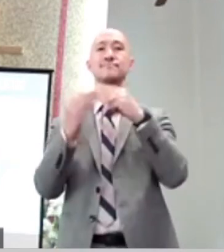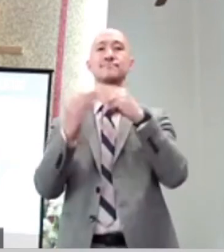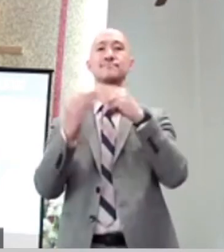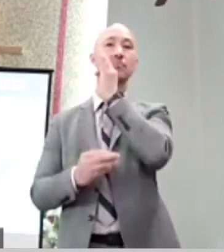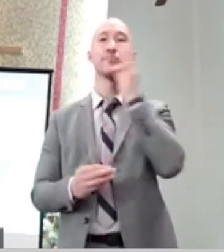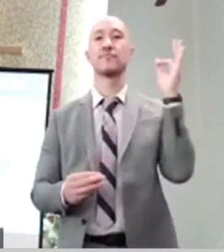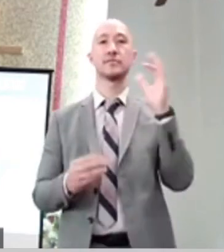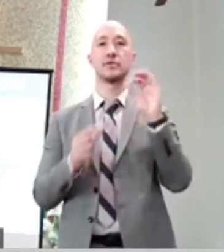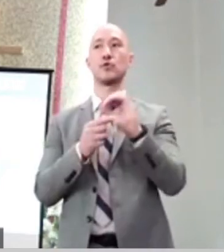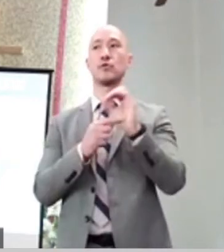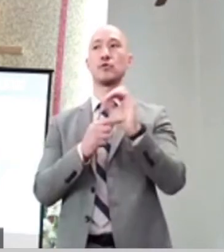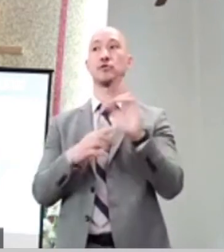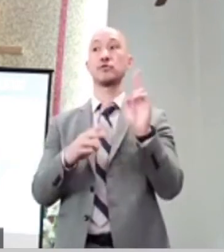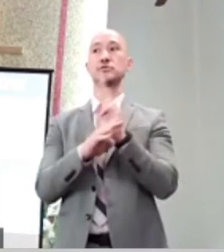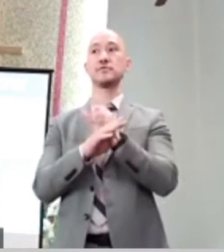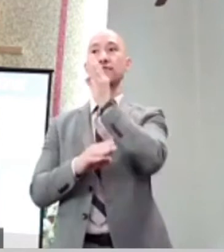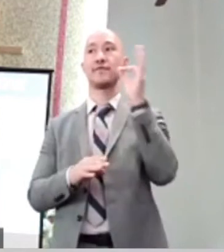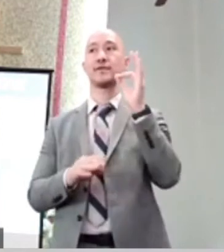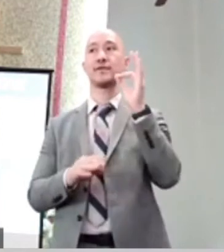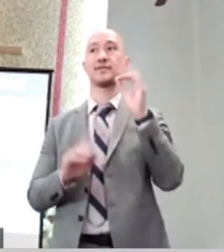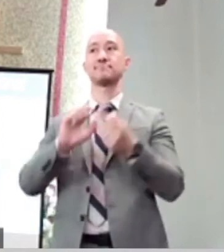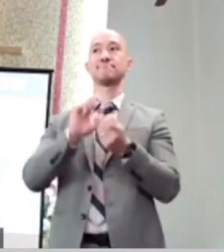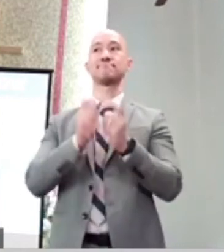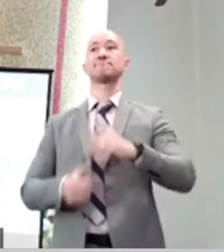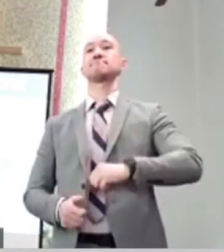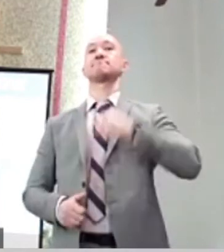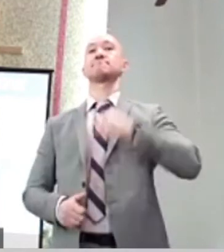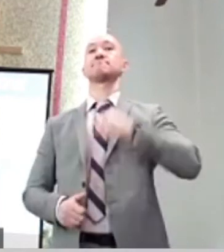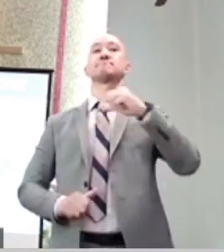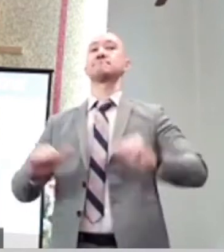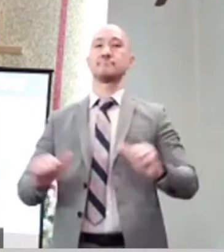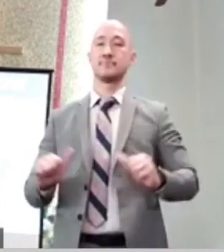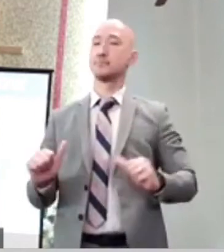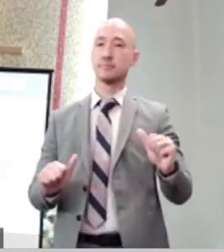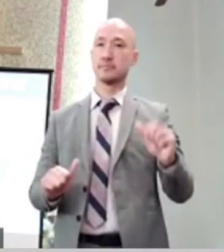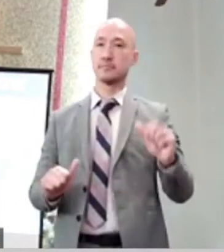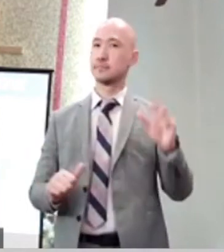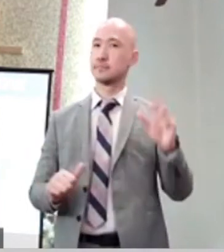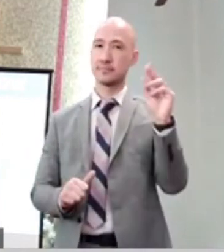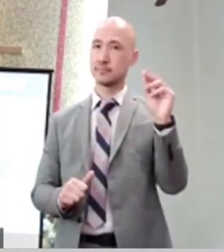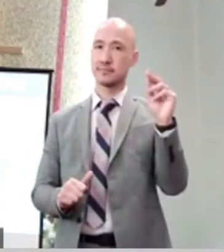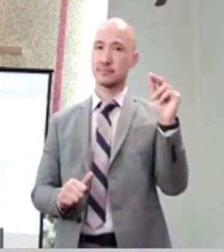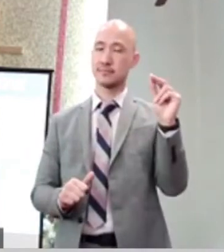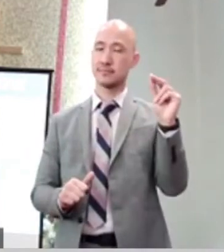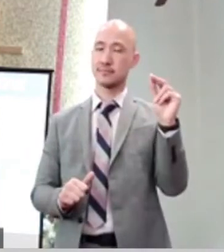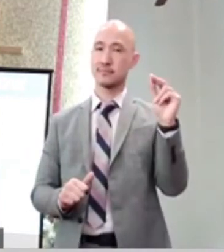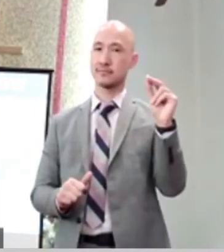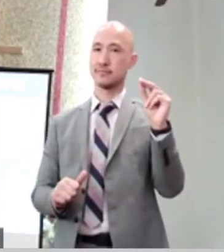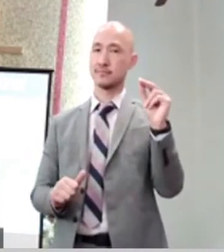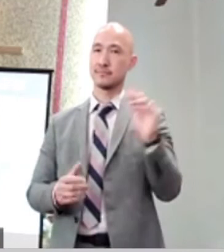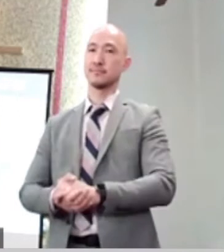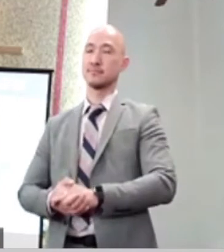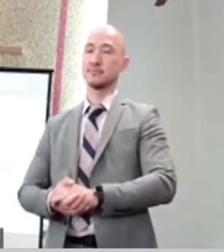just going to do it more times than necessary. This is one of those times when the Pharisees' interpretation of the